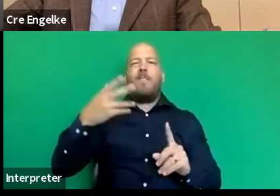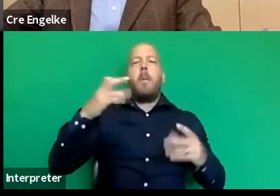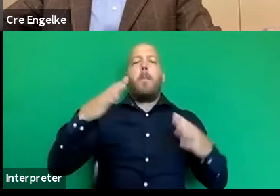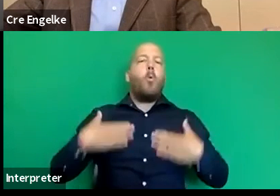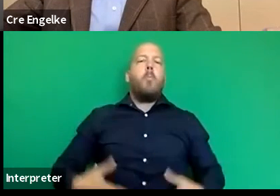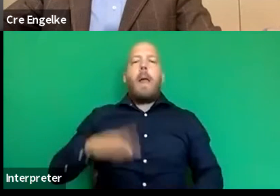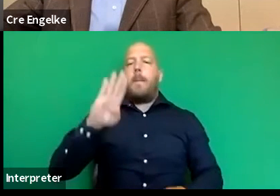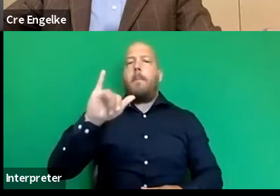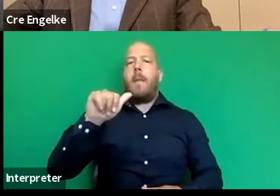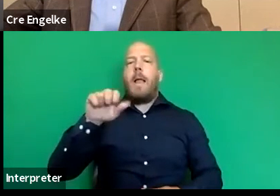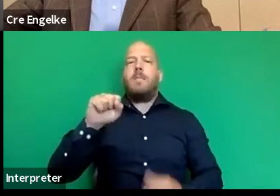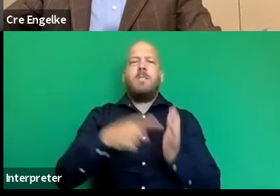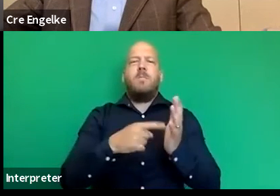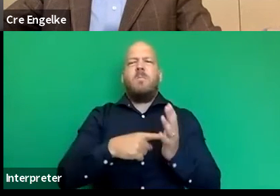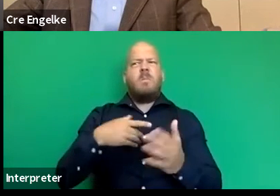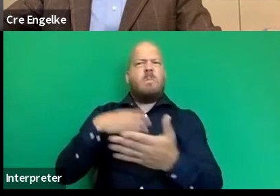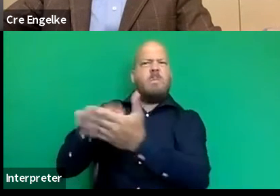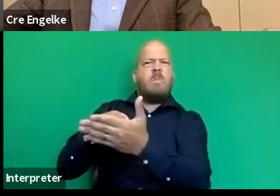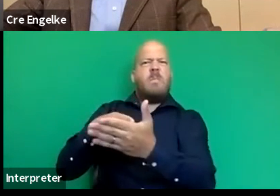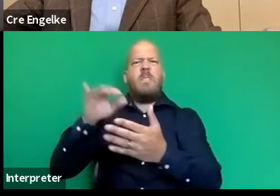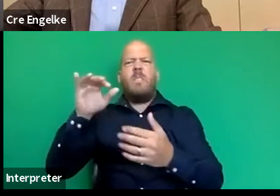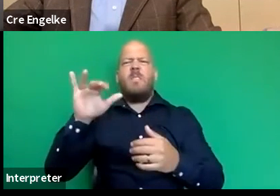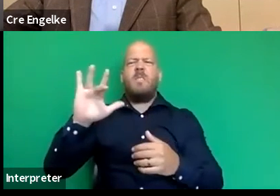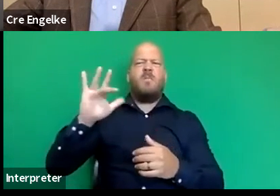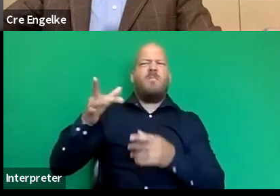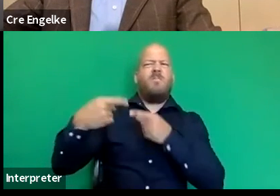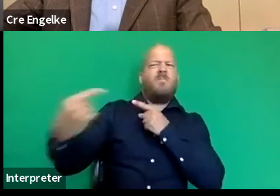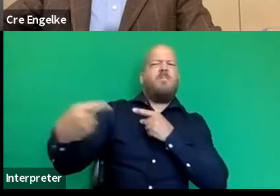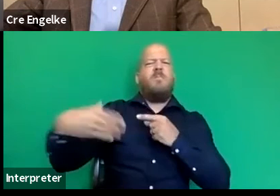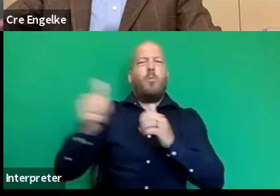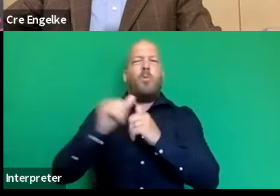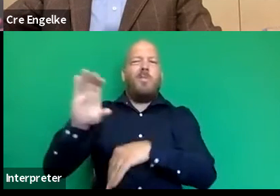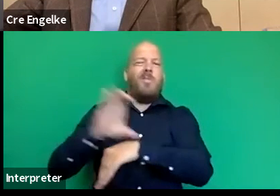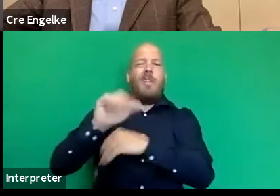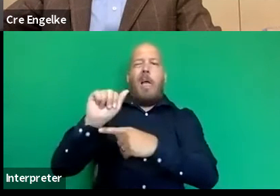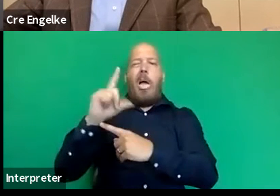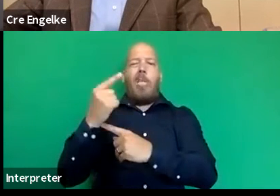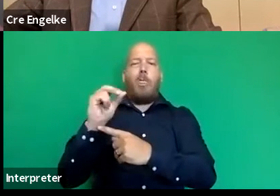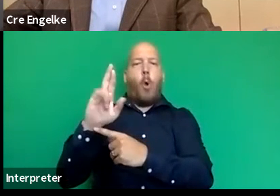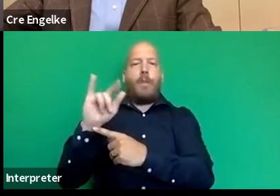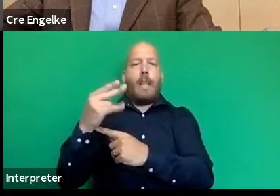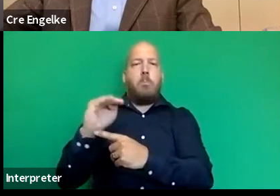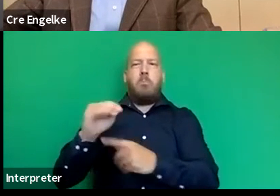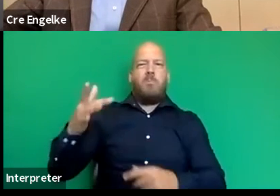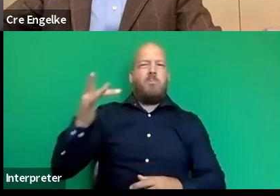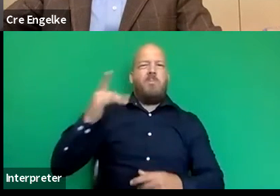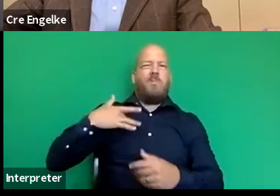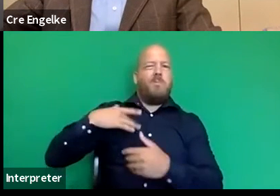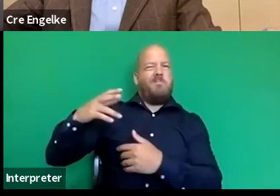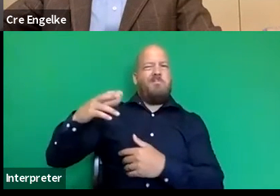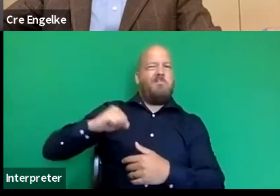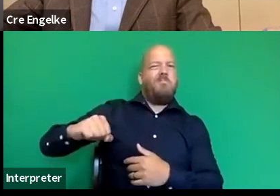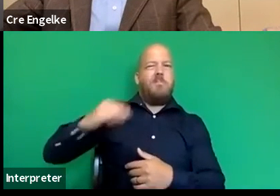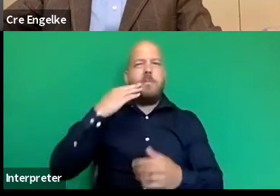we get with those things, the more trust will be gained. There are always going to be edge cases.